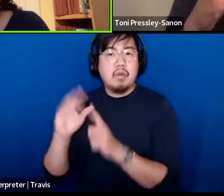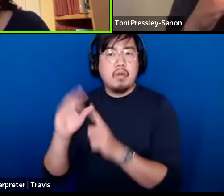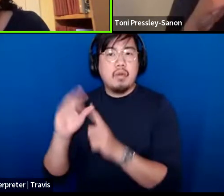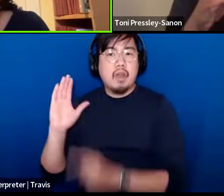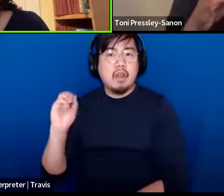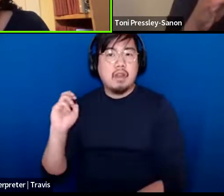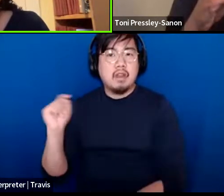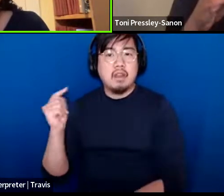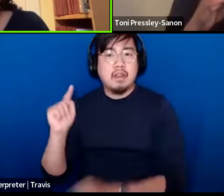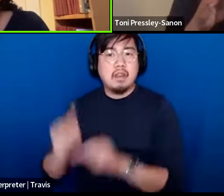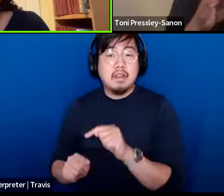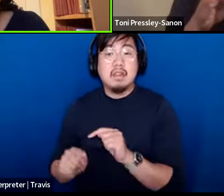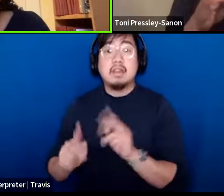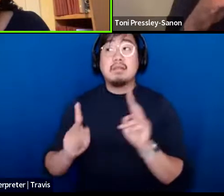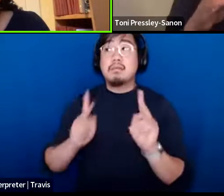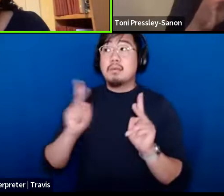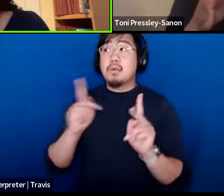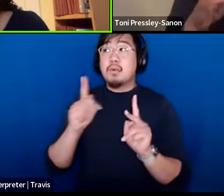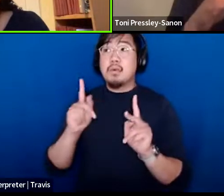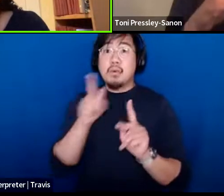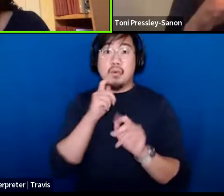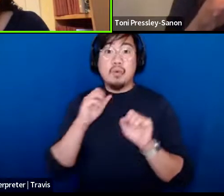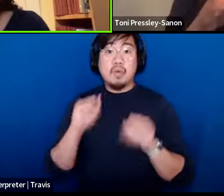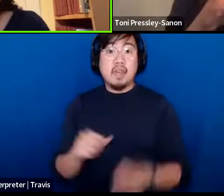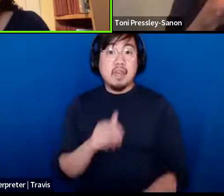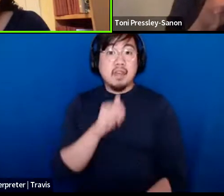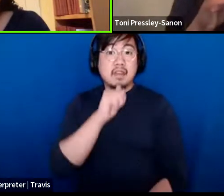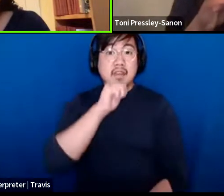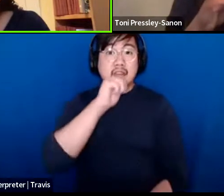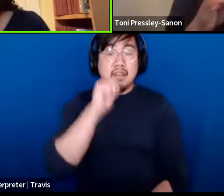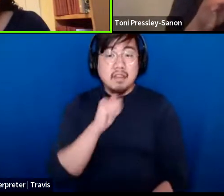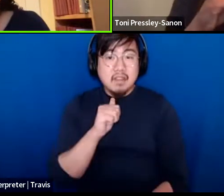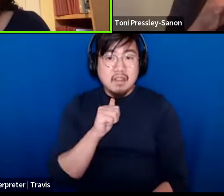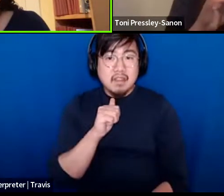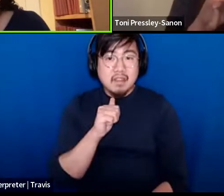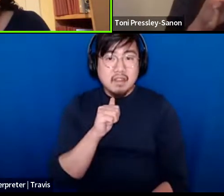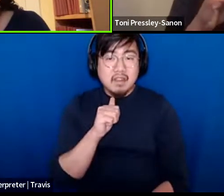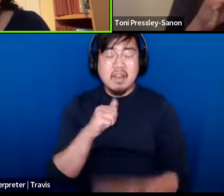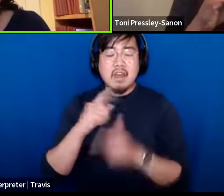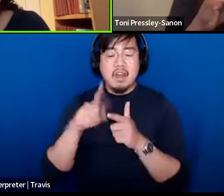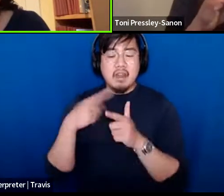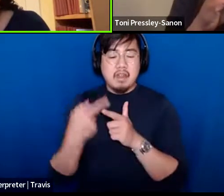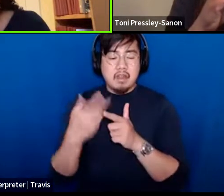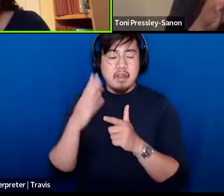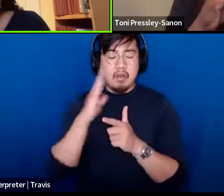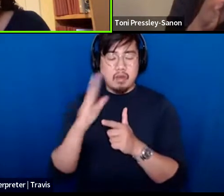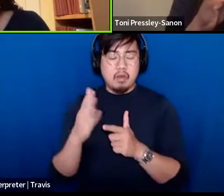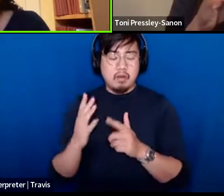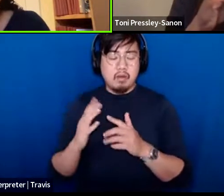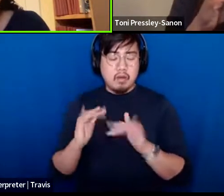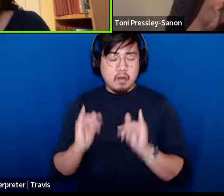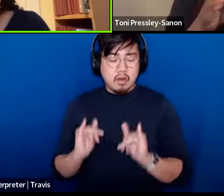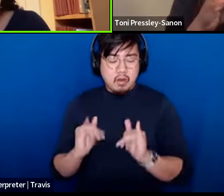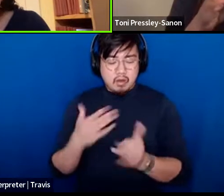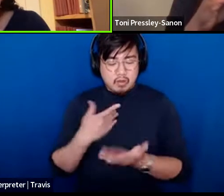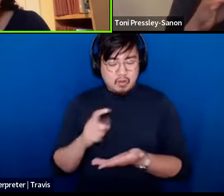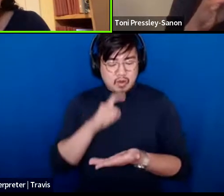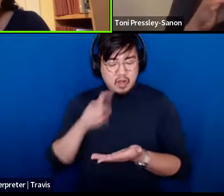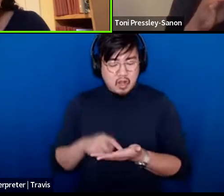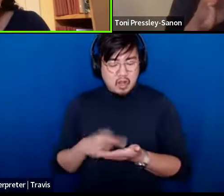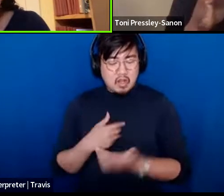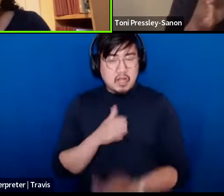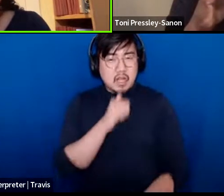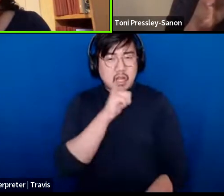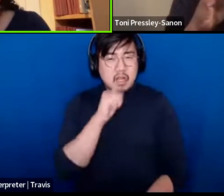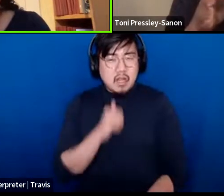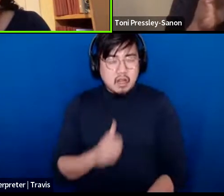people who can suffer, intentionally turn towards their suffering, acknowledge it, delve into it, know it